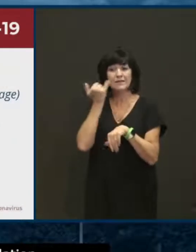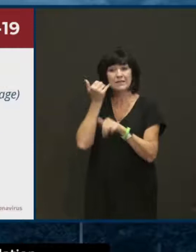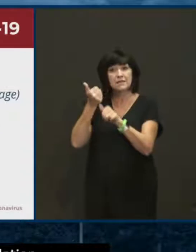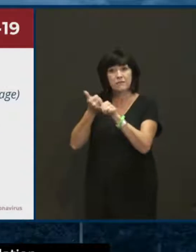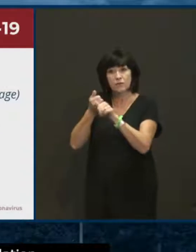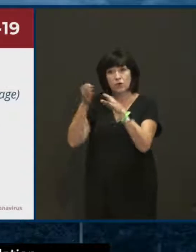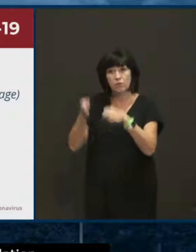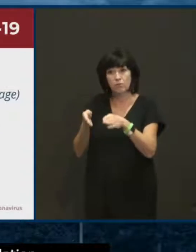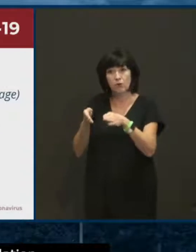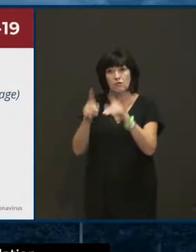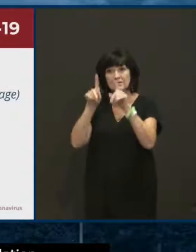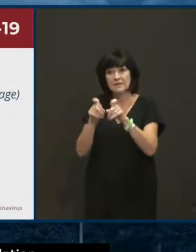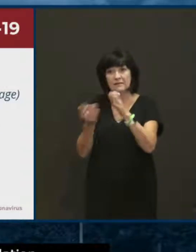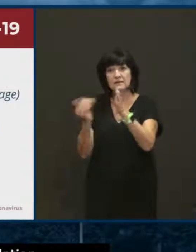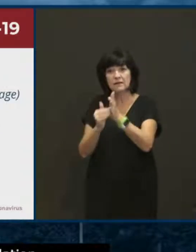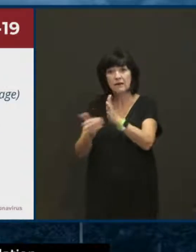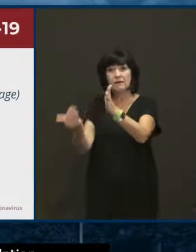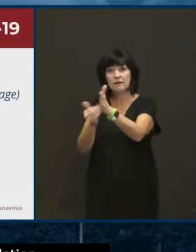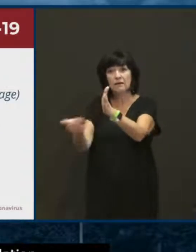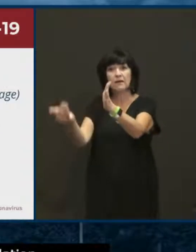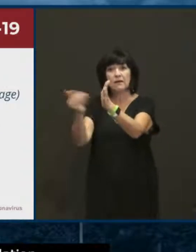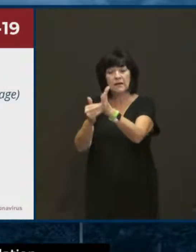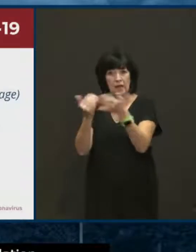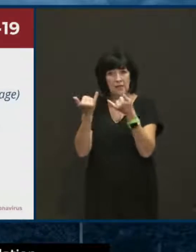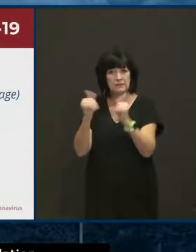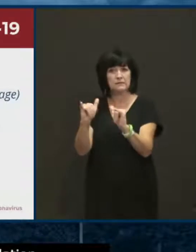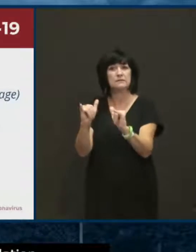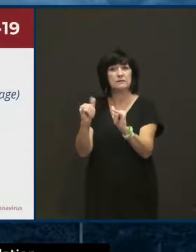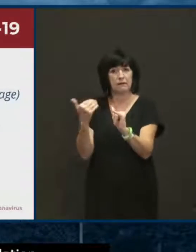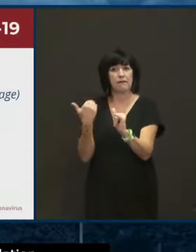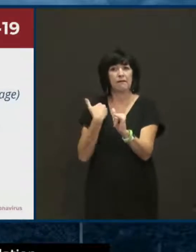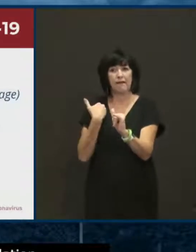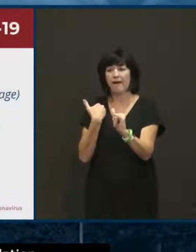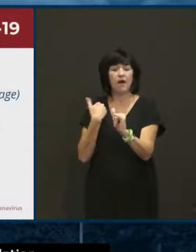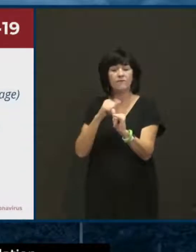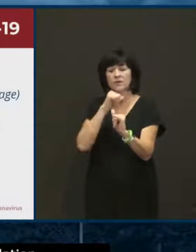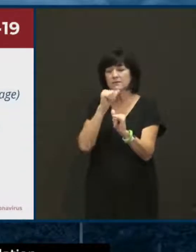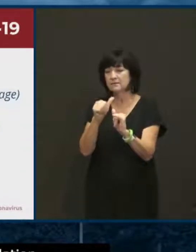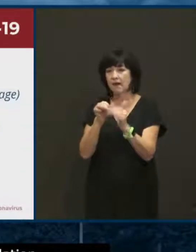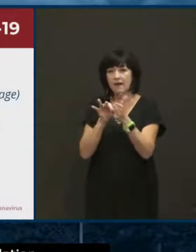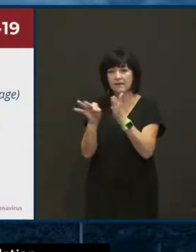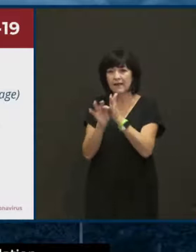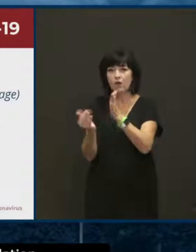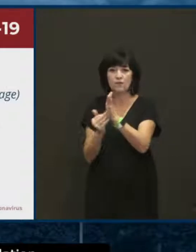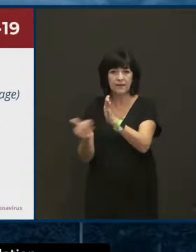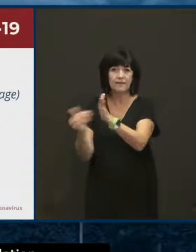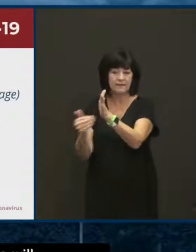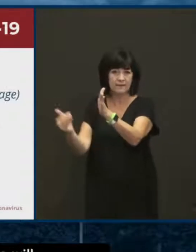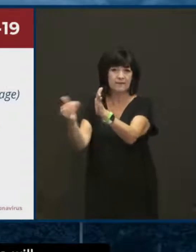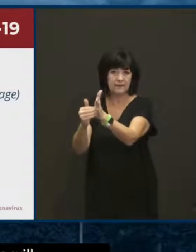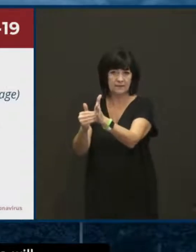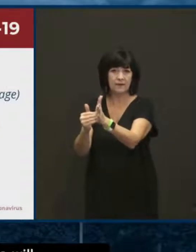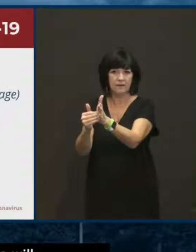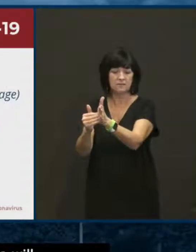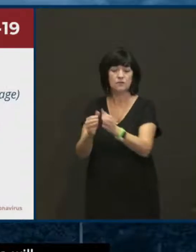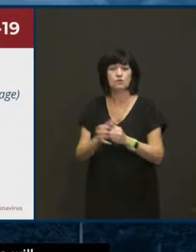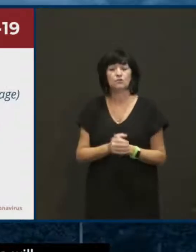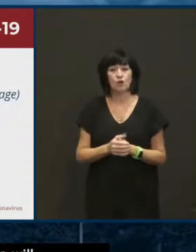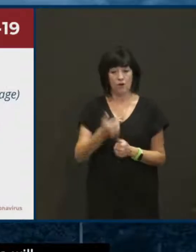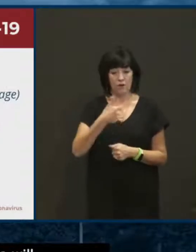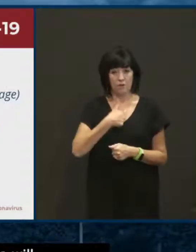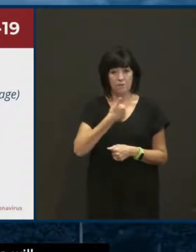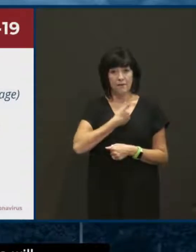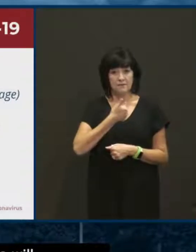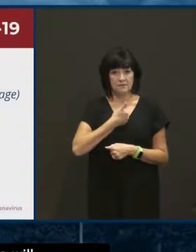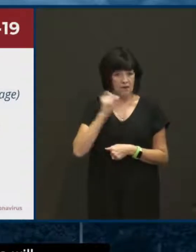column there, is we will determine the percent positive by using all of the tests. For instance, I've been tested now 3